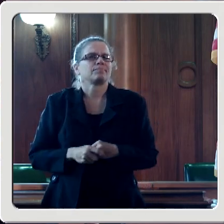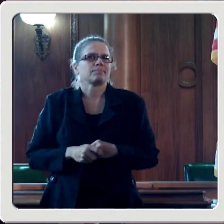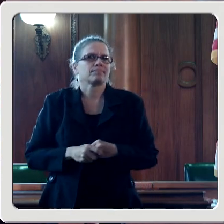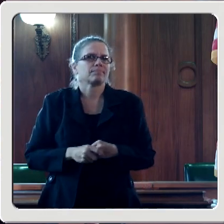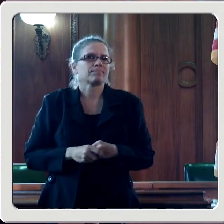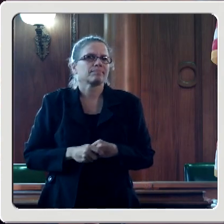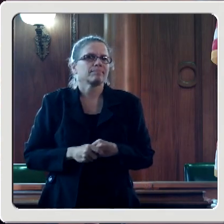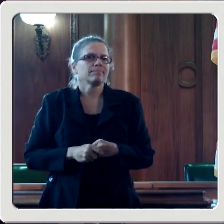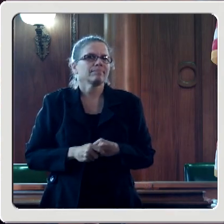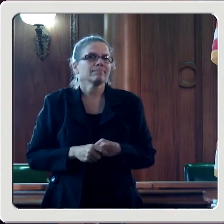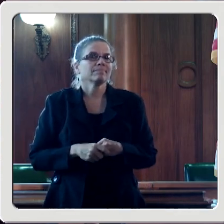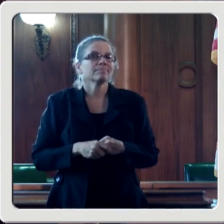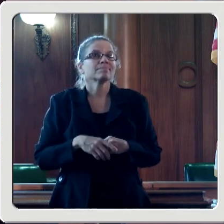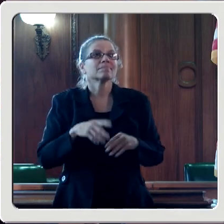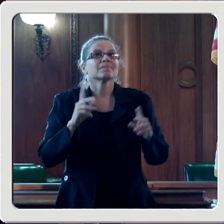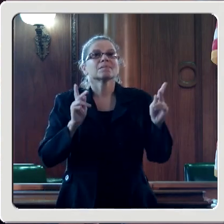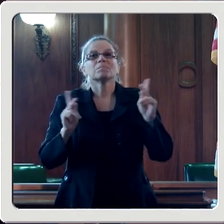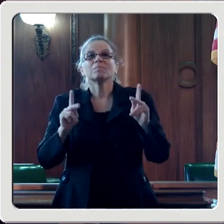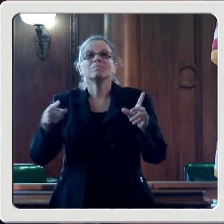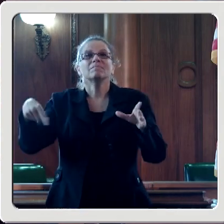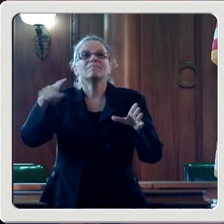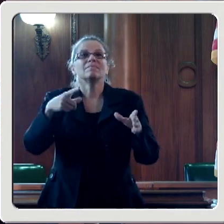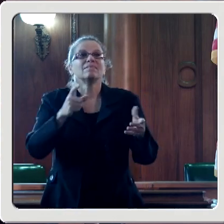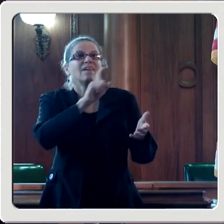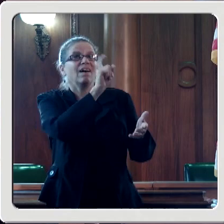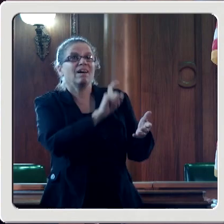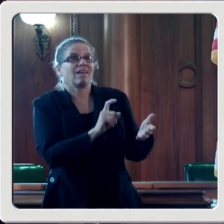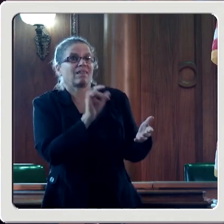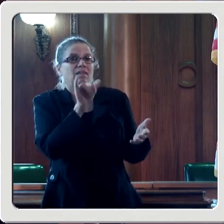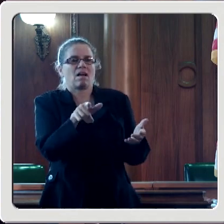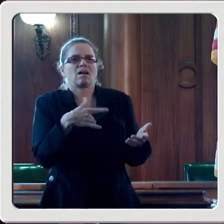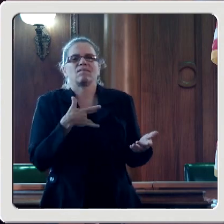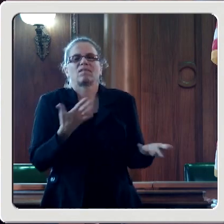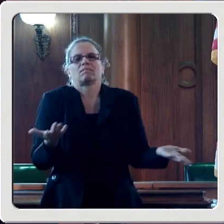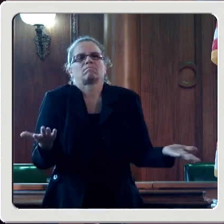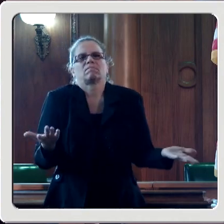the headlines of the day, whether it deals with any one of us. But